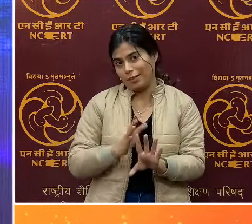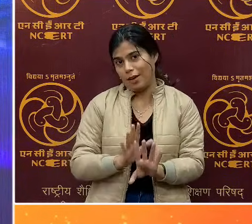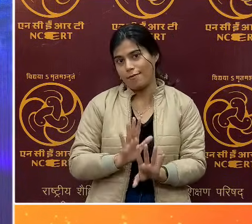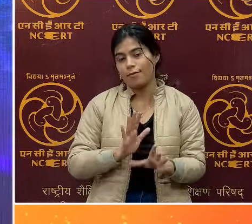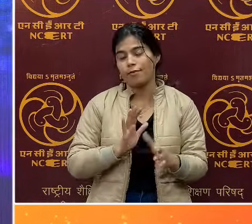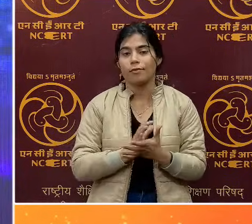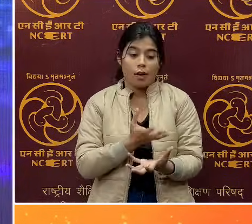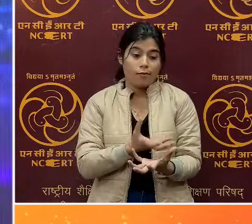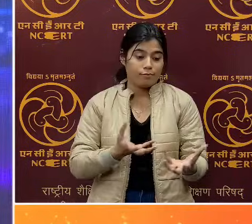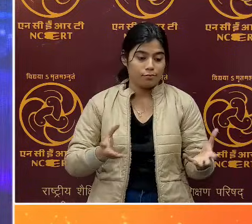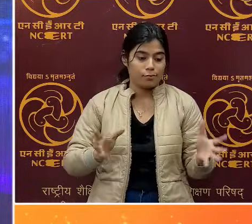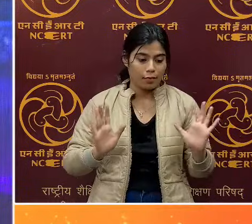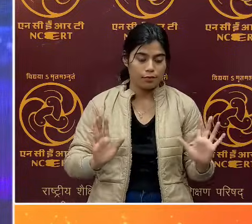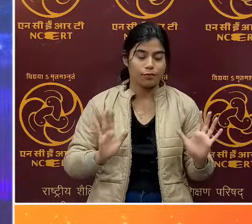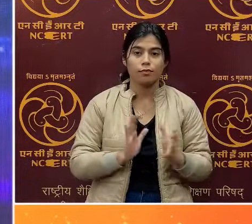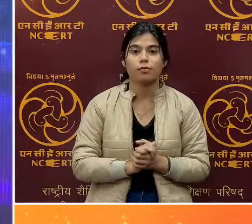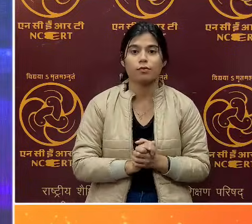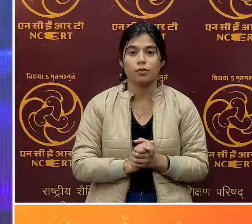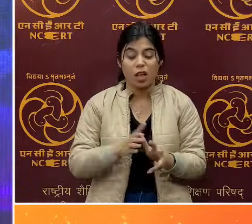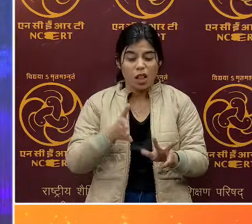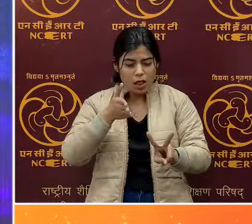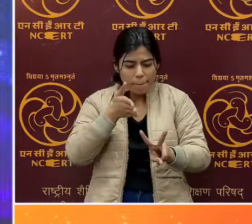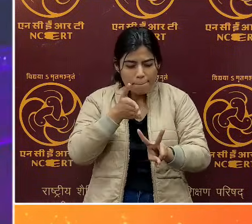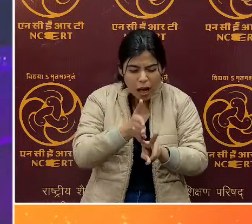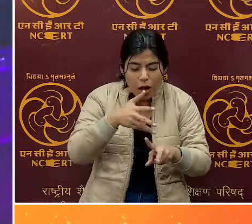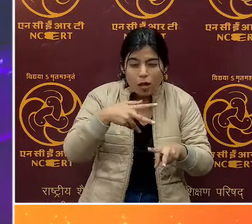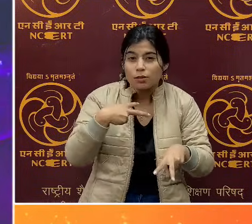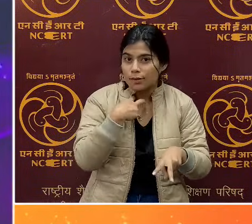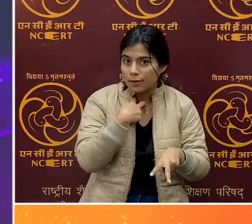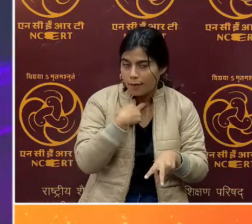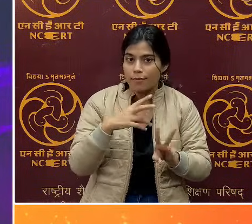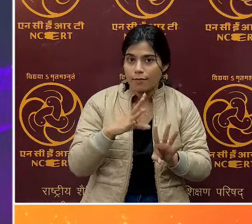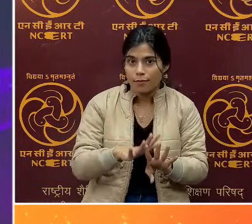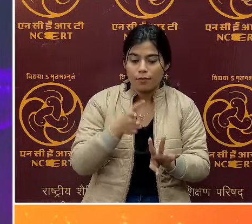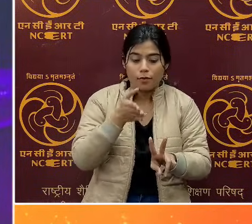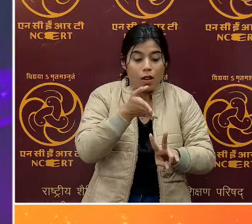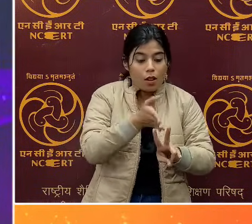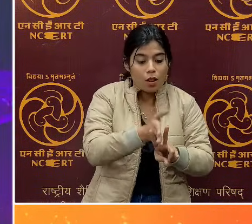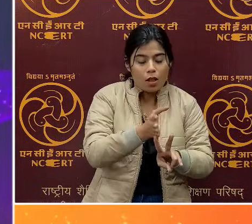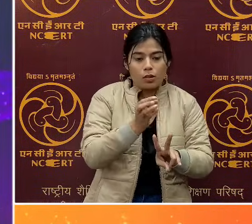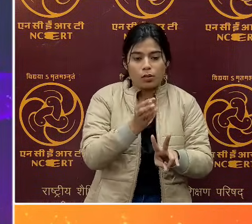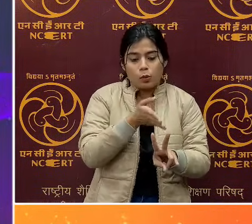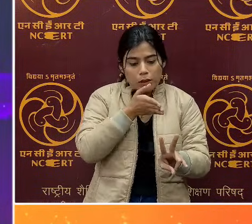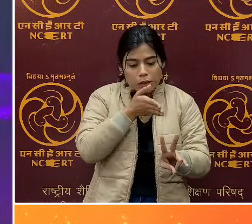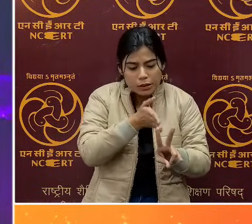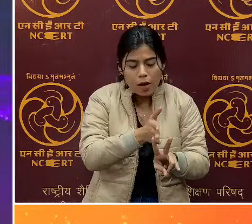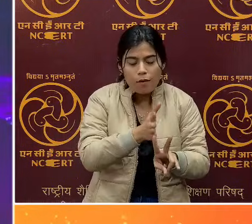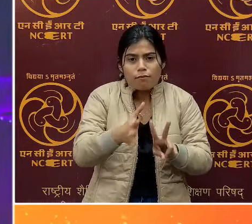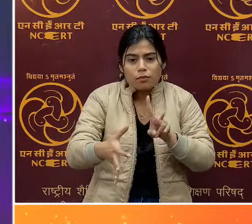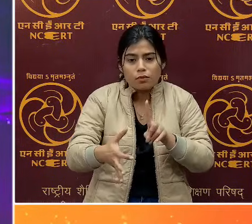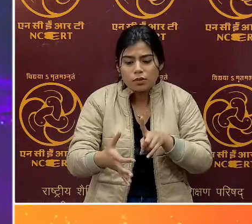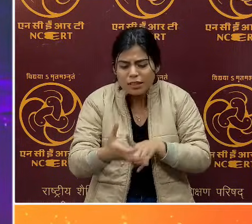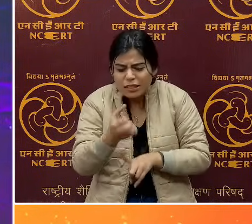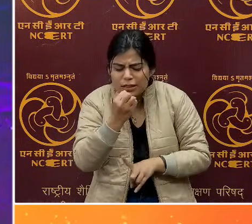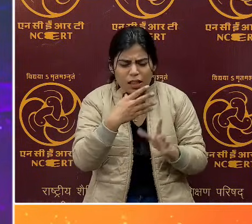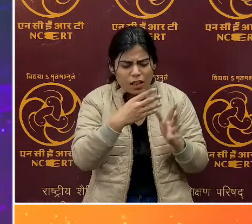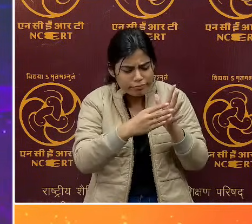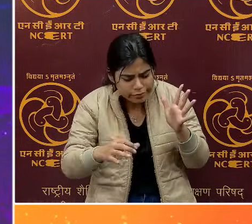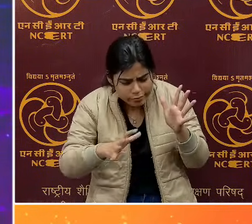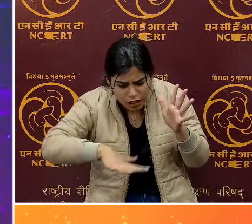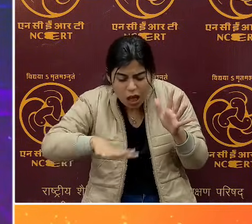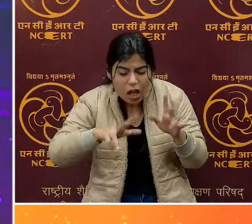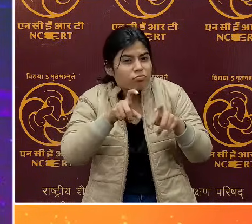it will be blocking the light and partially the light will be passing through it. So we don't Okay. get the clear